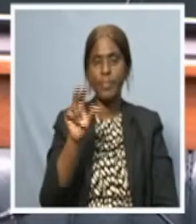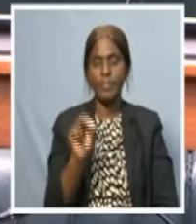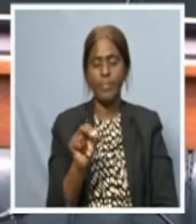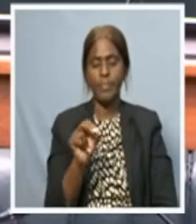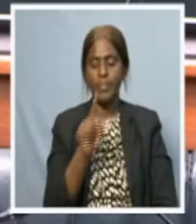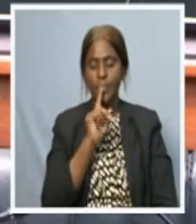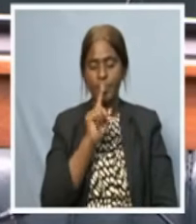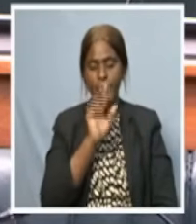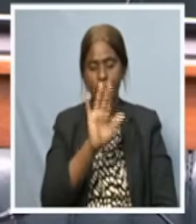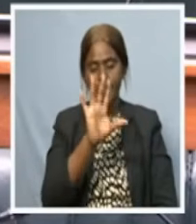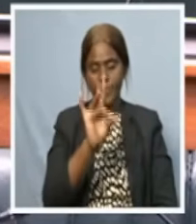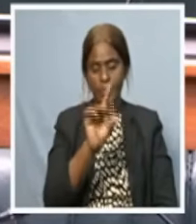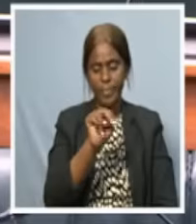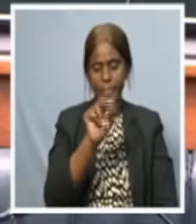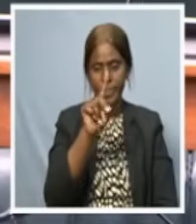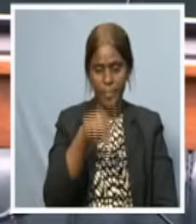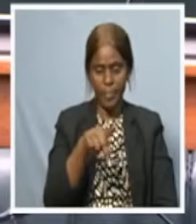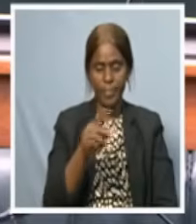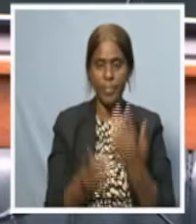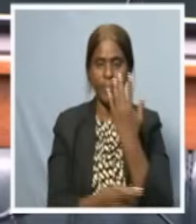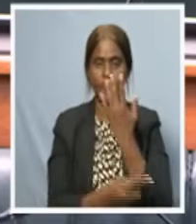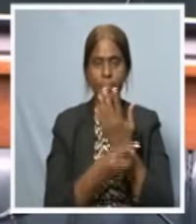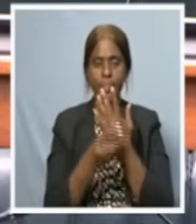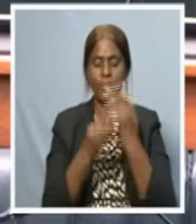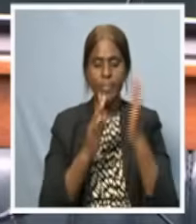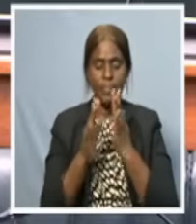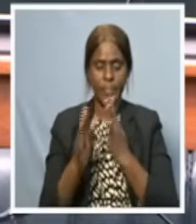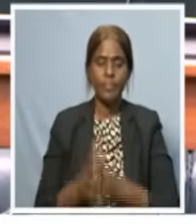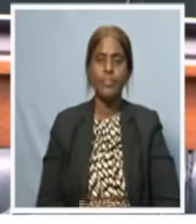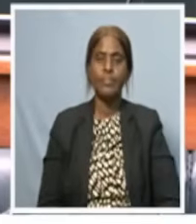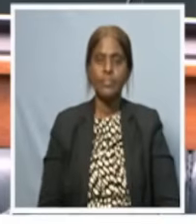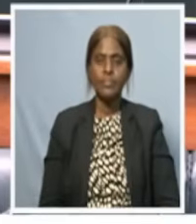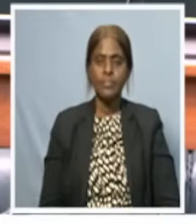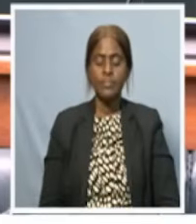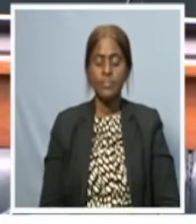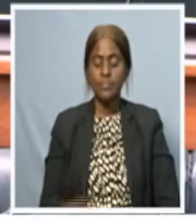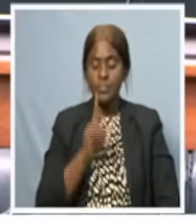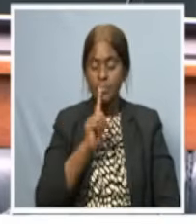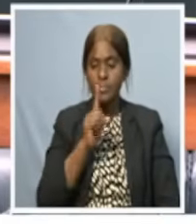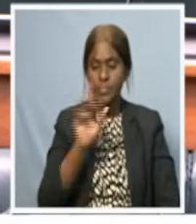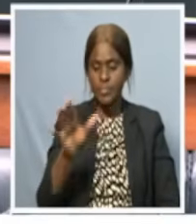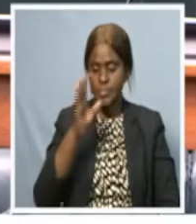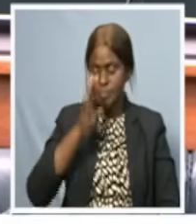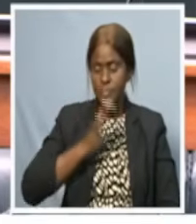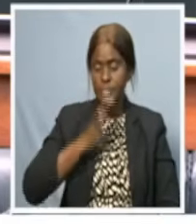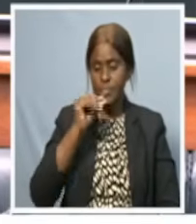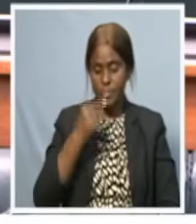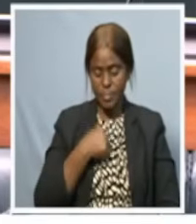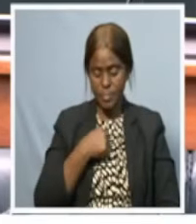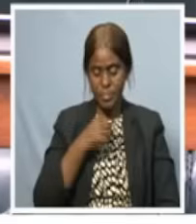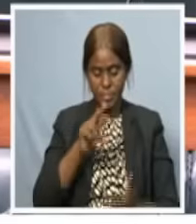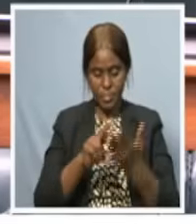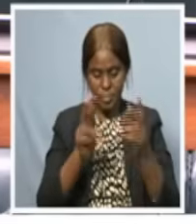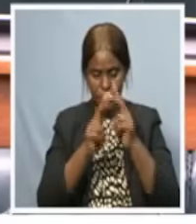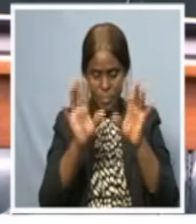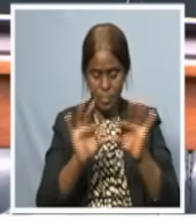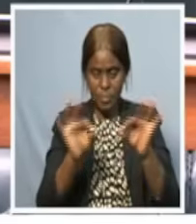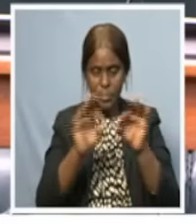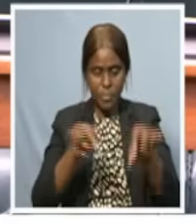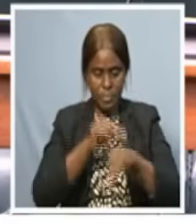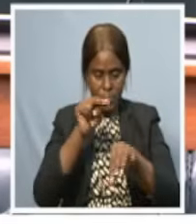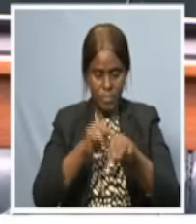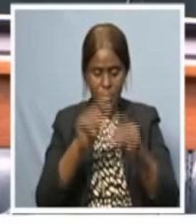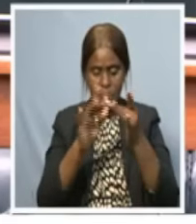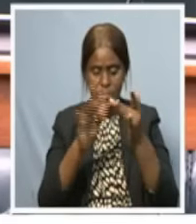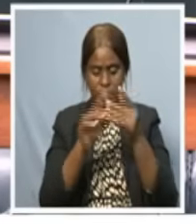2030 and the 8th National Development Plan. Yet, Madam Speaker, as the report on the National Child